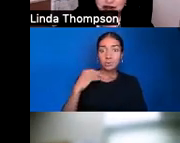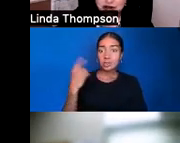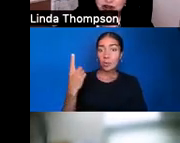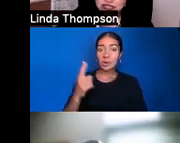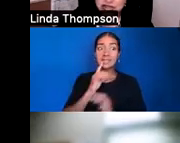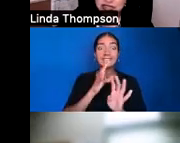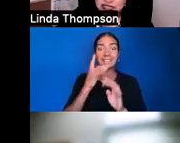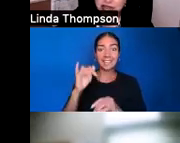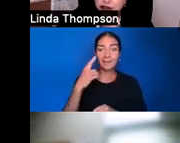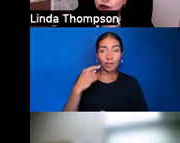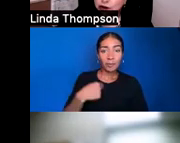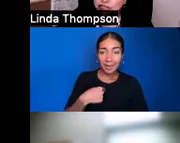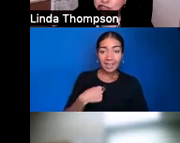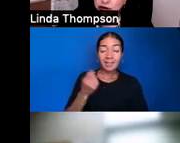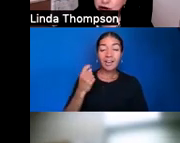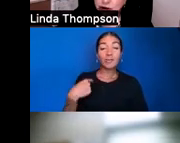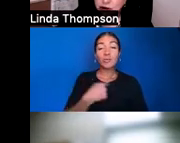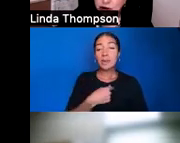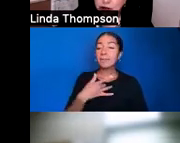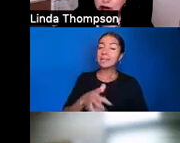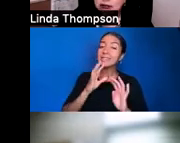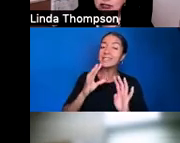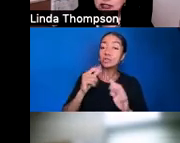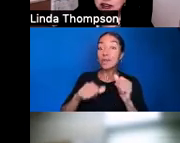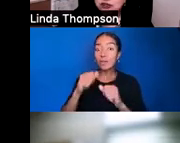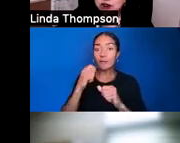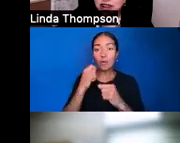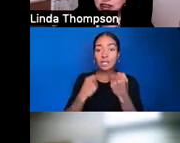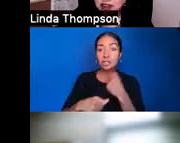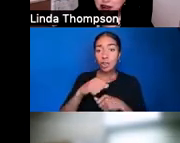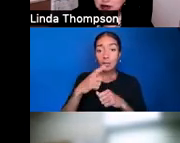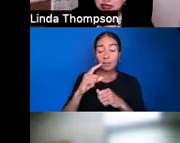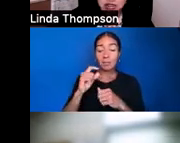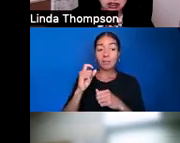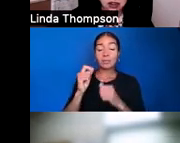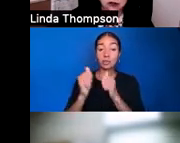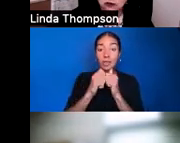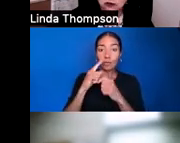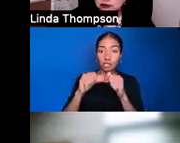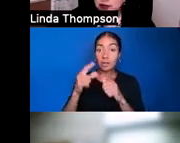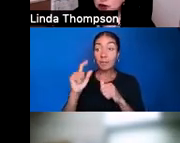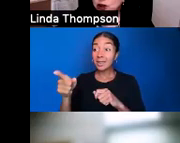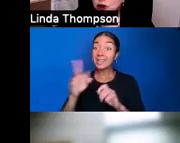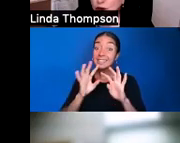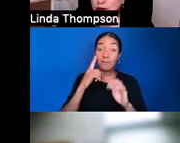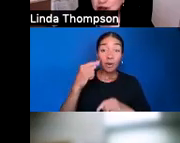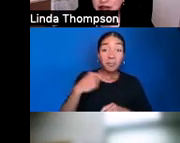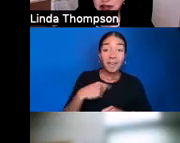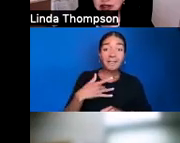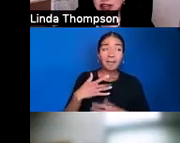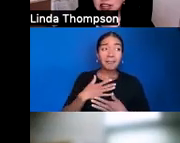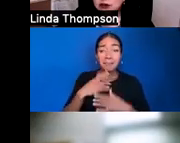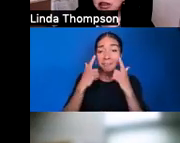traveling. We've sang it together for each other, but I almost started crying. I was like, I'm going home,